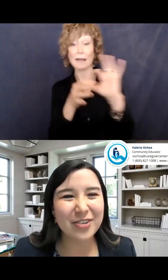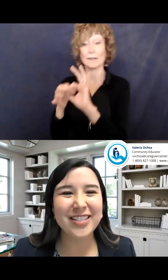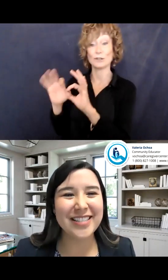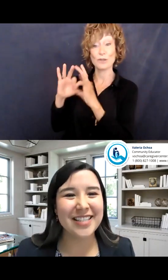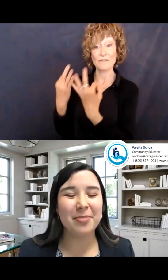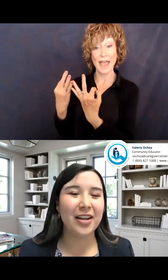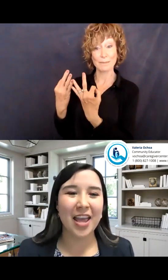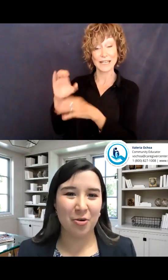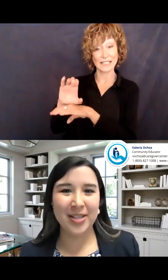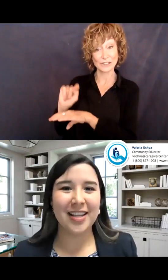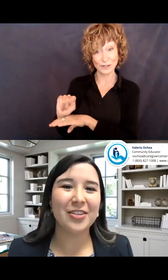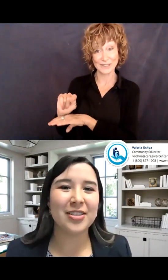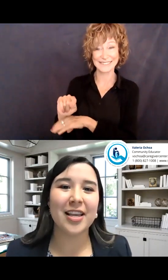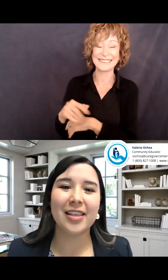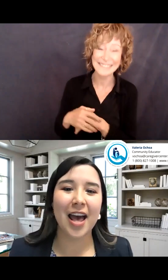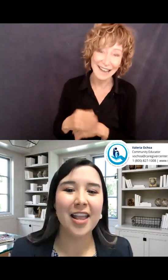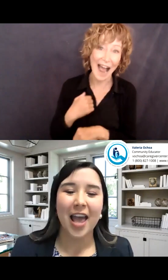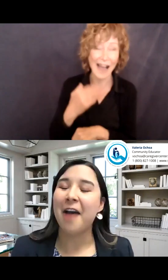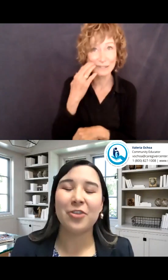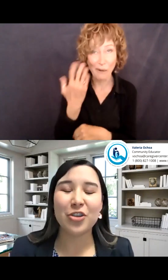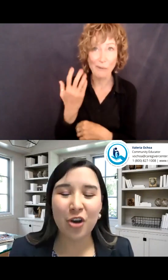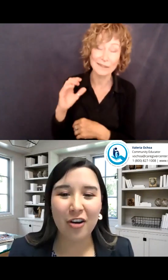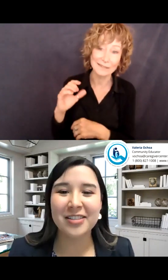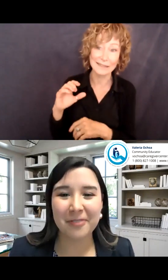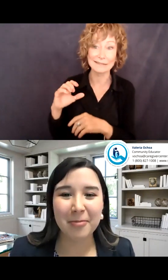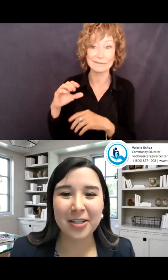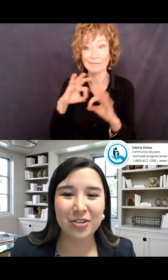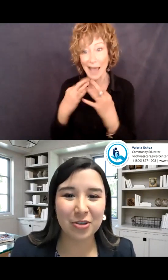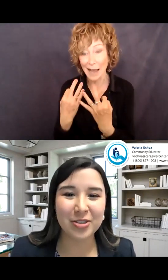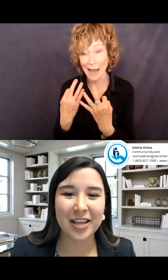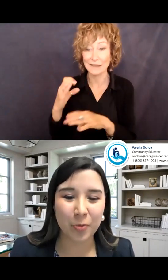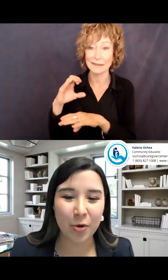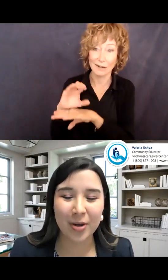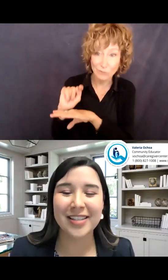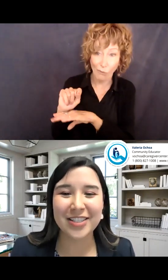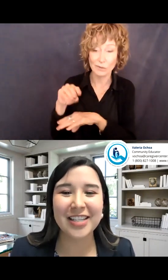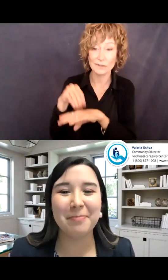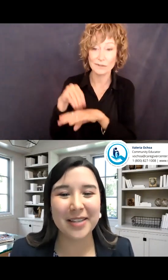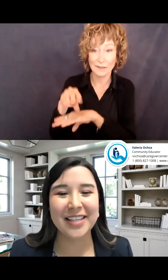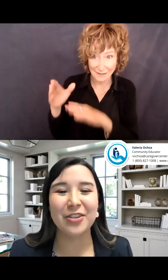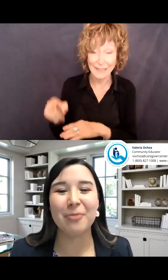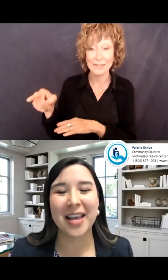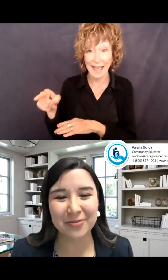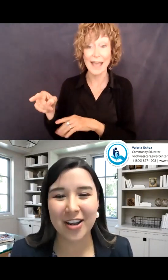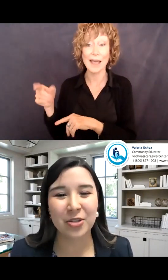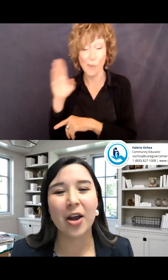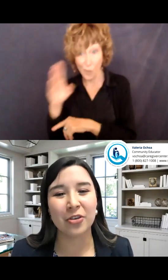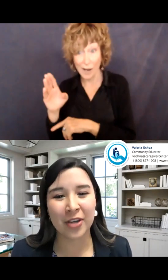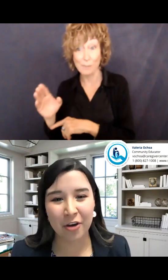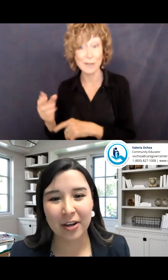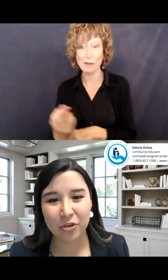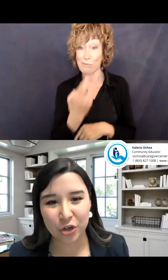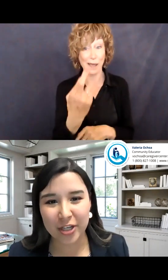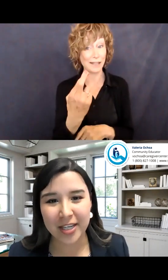sound a little cheesy, but I always like to say that after you call us, the family consultant will essentially be your best friend throughout